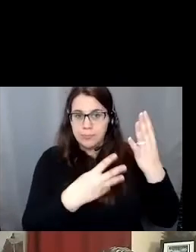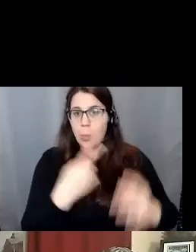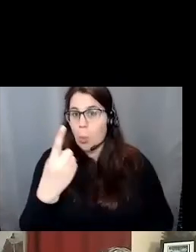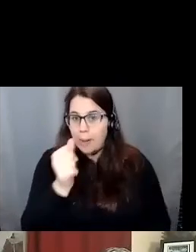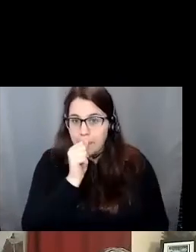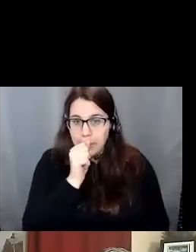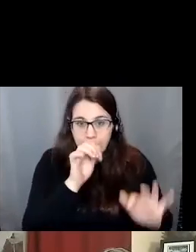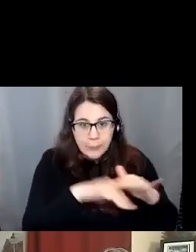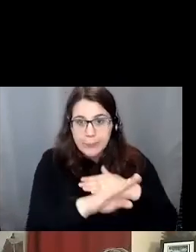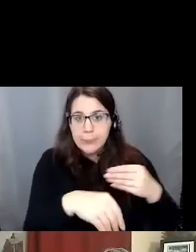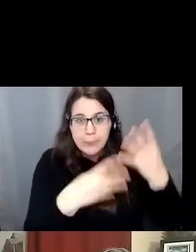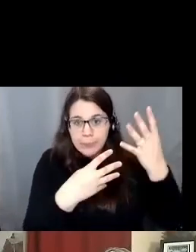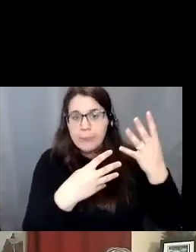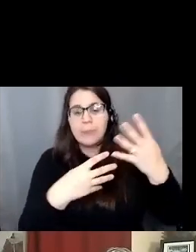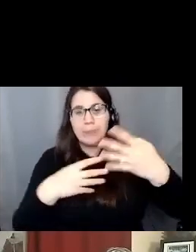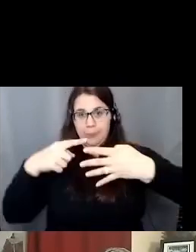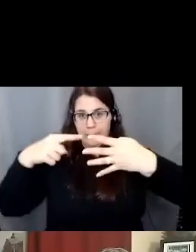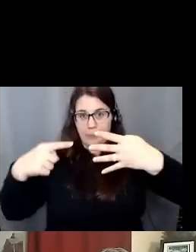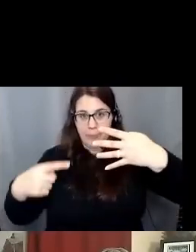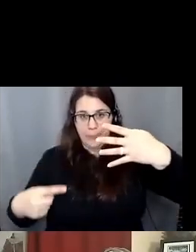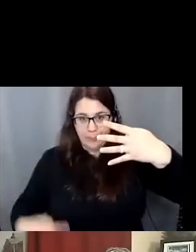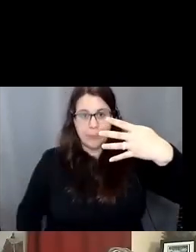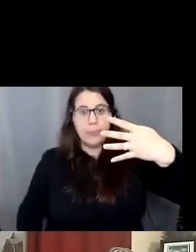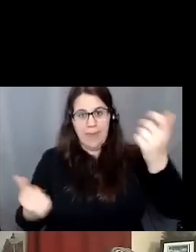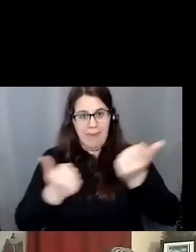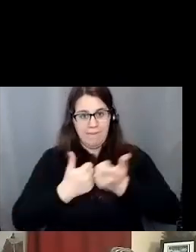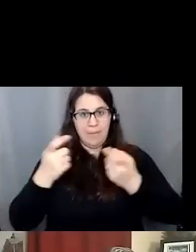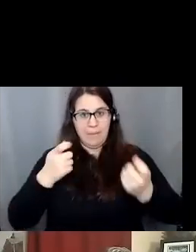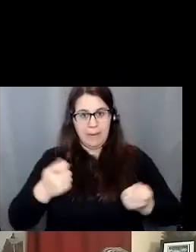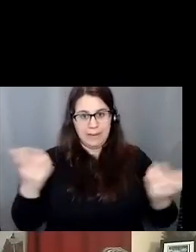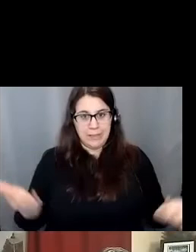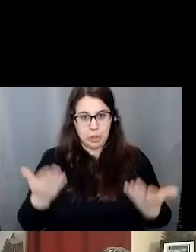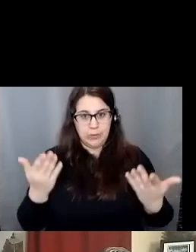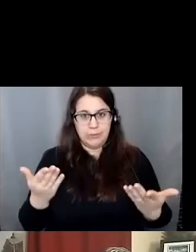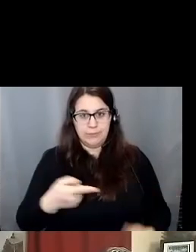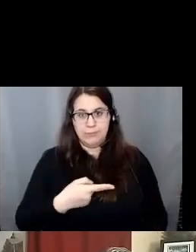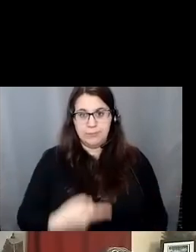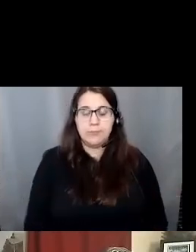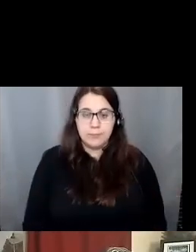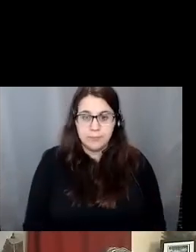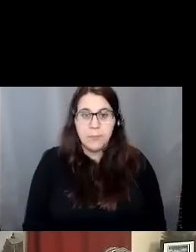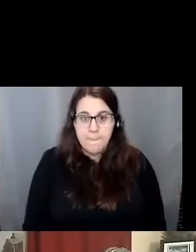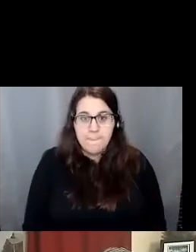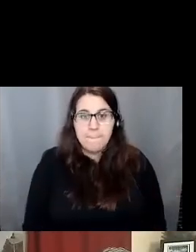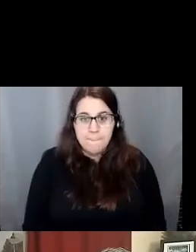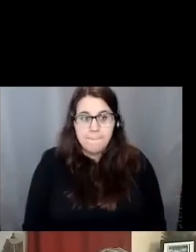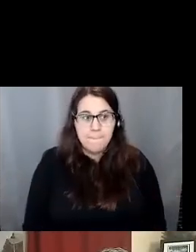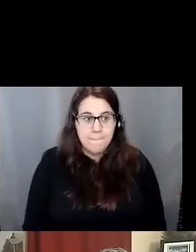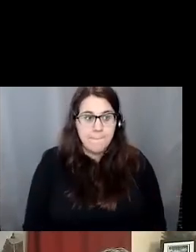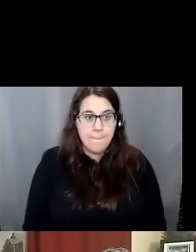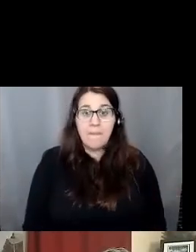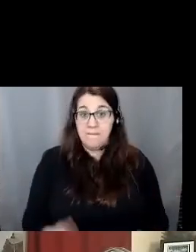and all of that can be managed from a single dashboard here. So once you've completed that and you